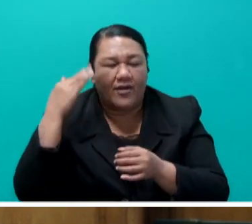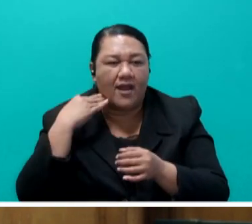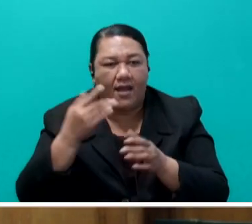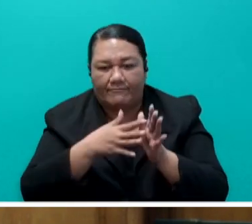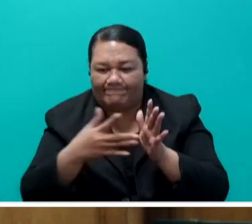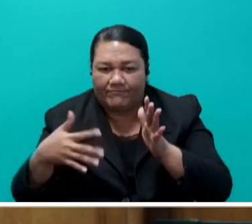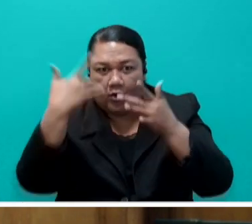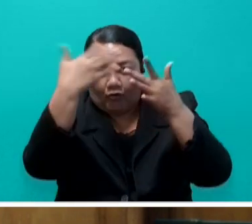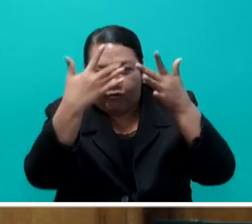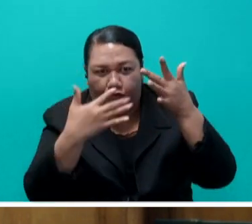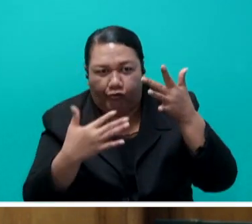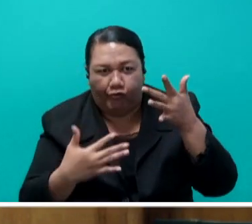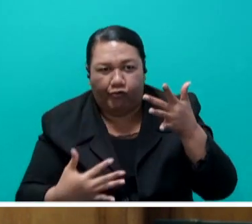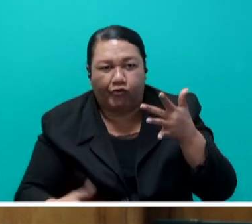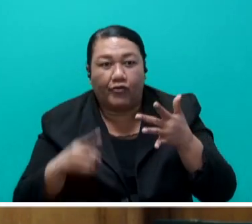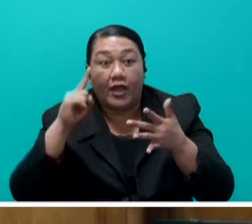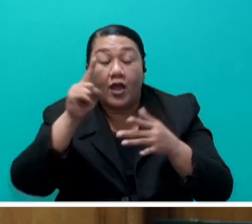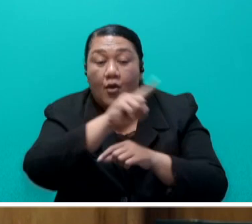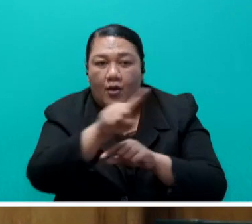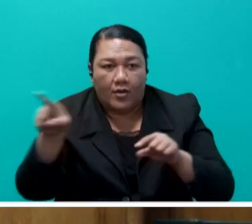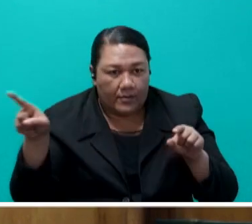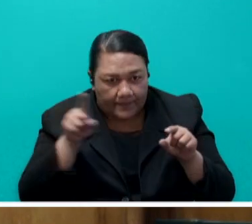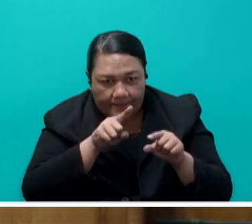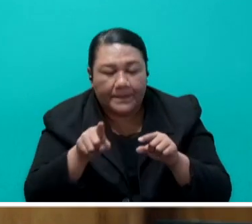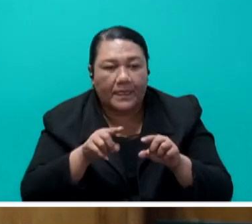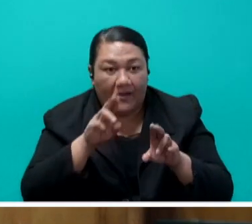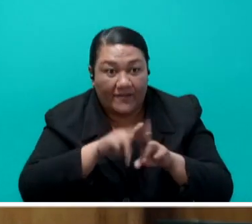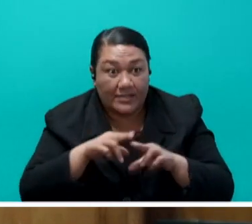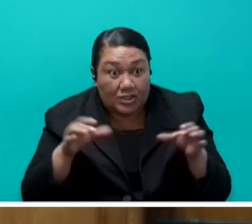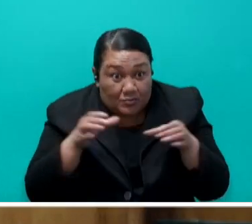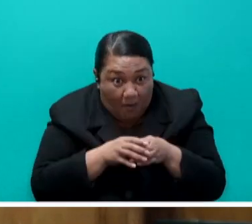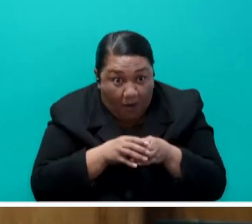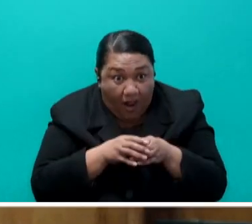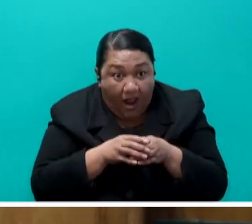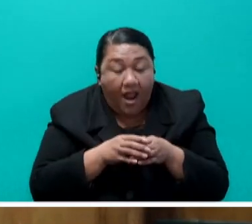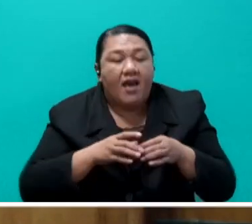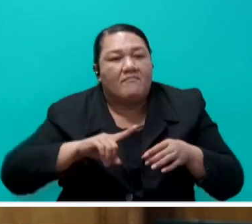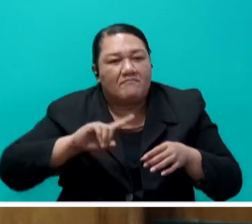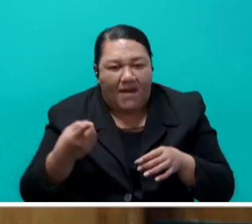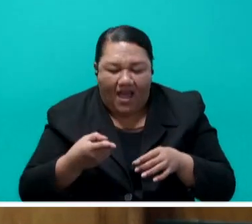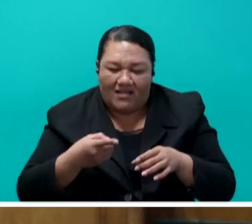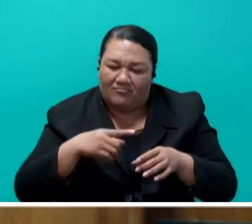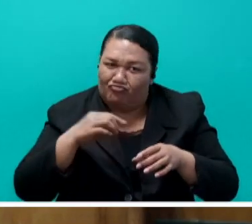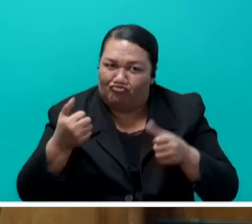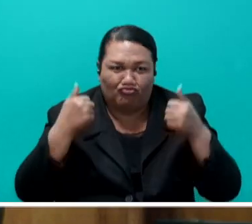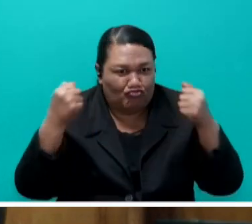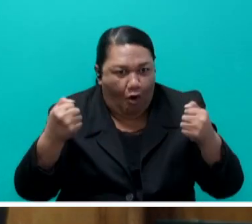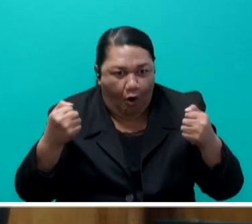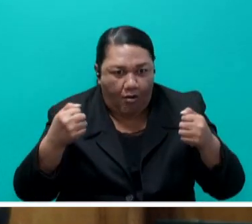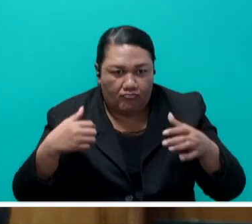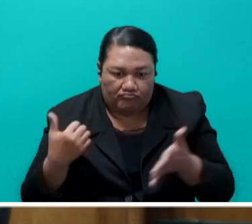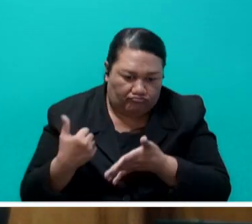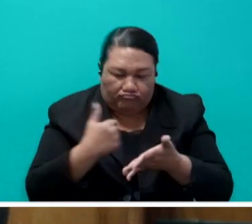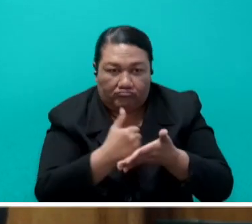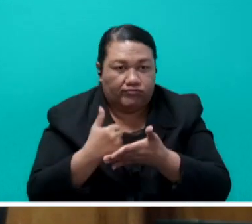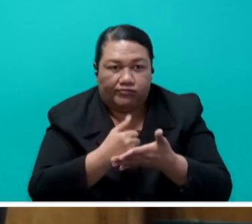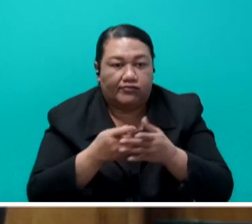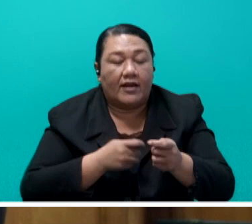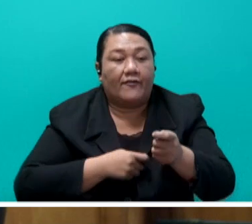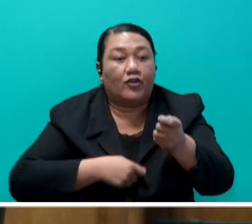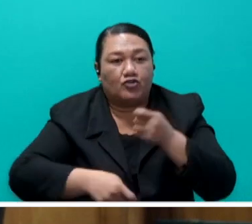wide-ranging support underscores Fiji's small but robust presence on the global trade stage.